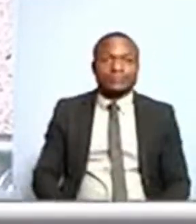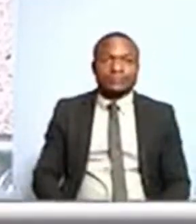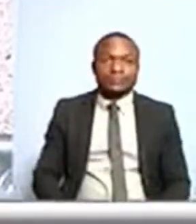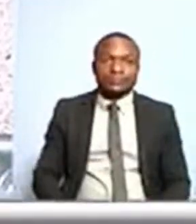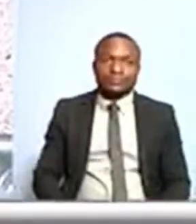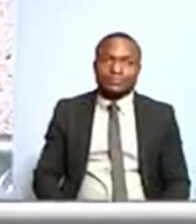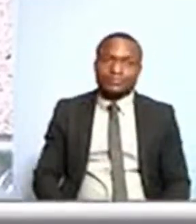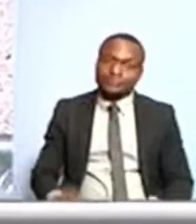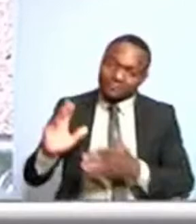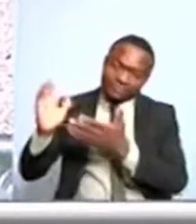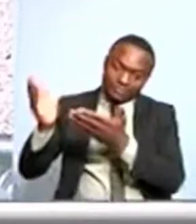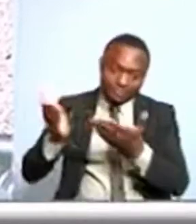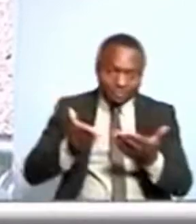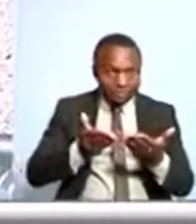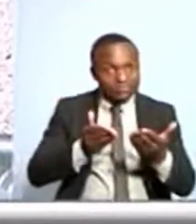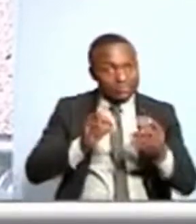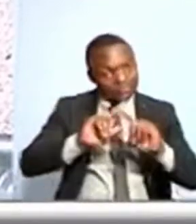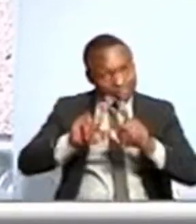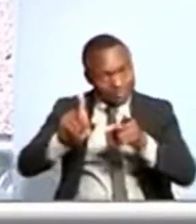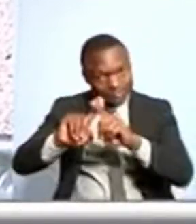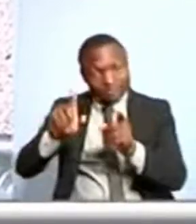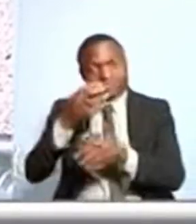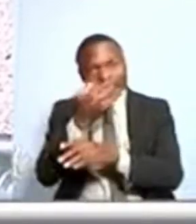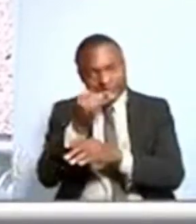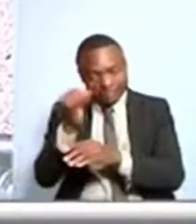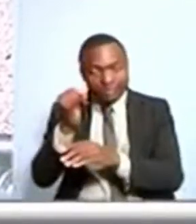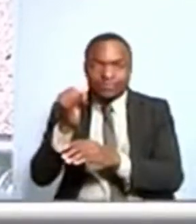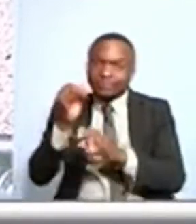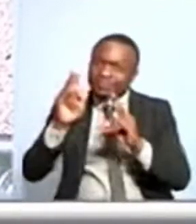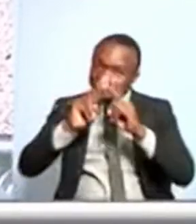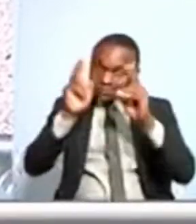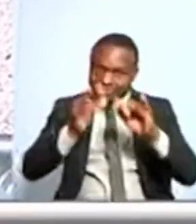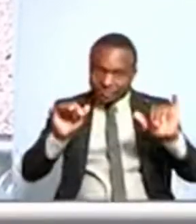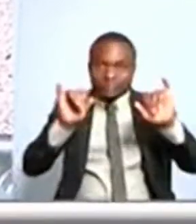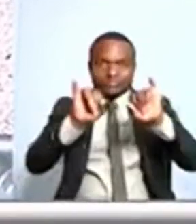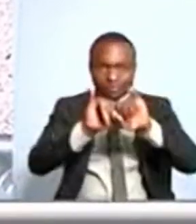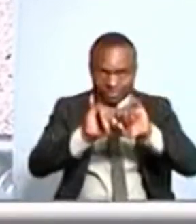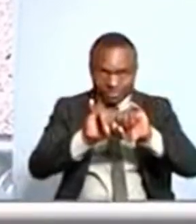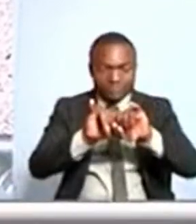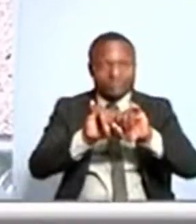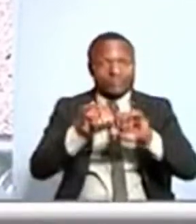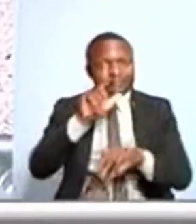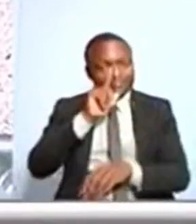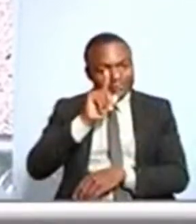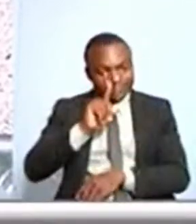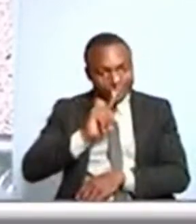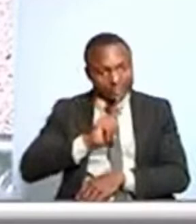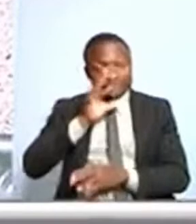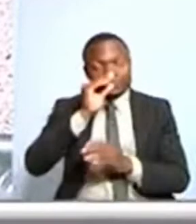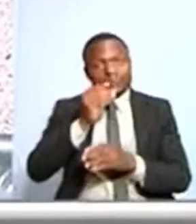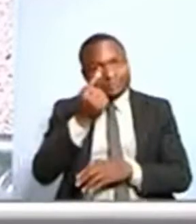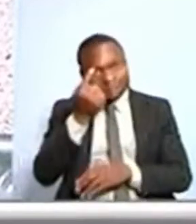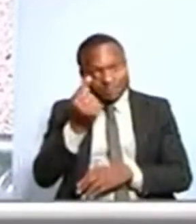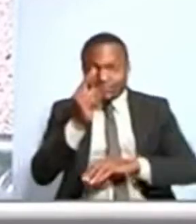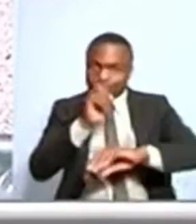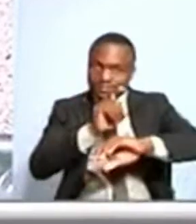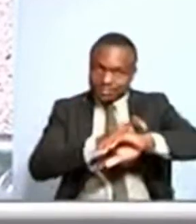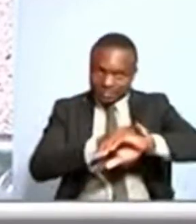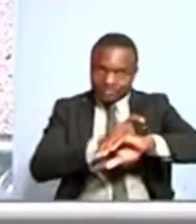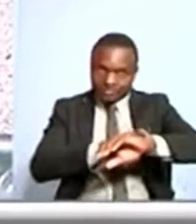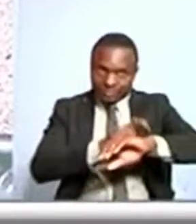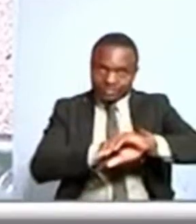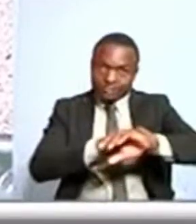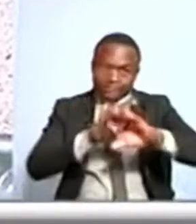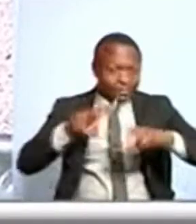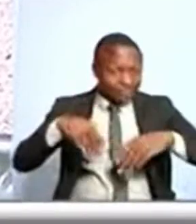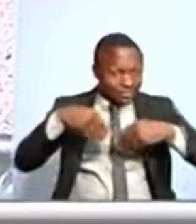they've raised various issues which are very, very important. And Madam Speaker, one of it is a time